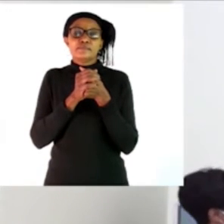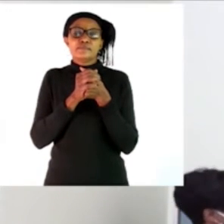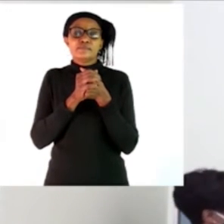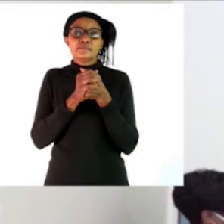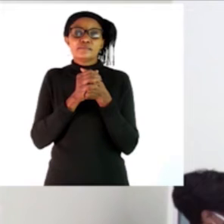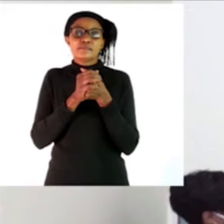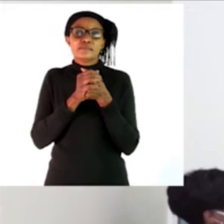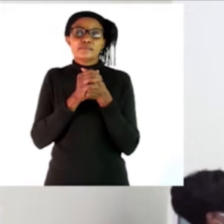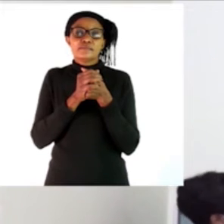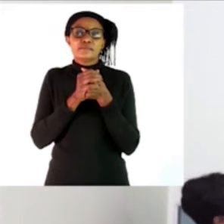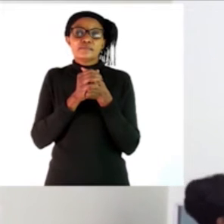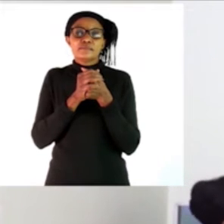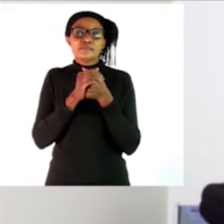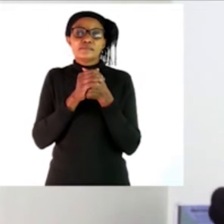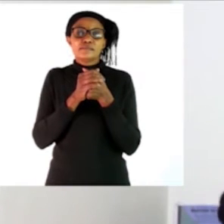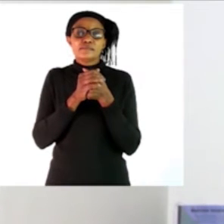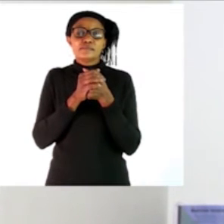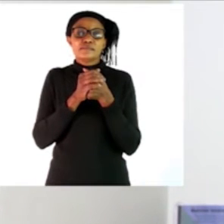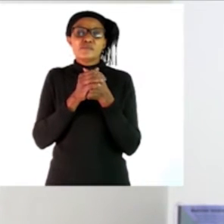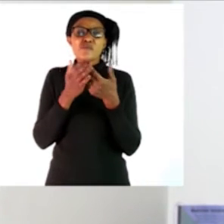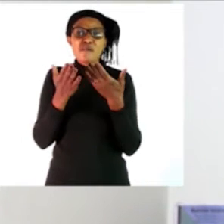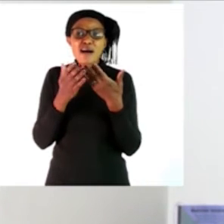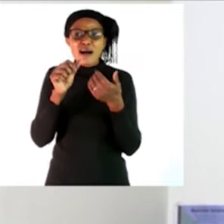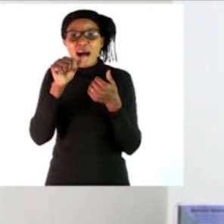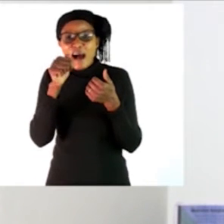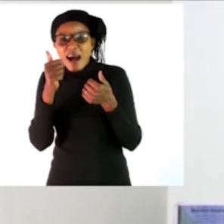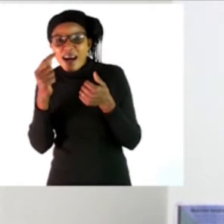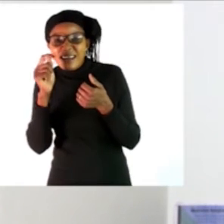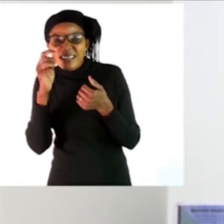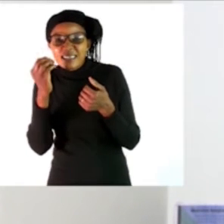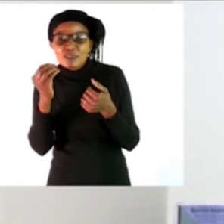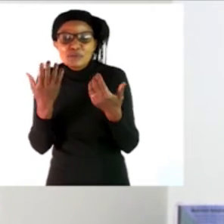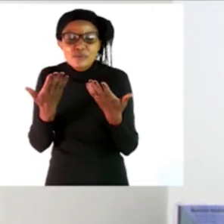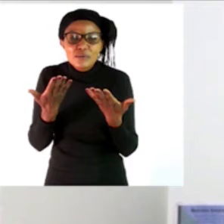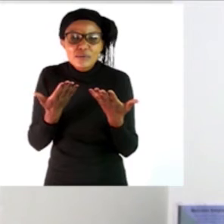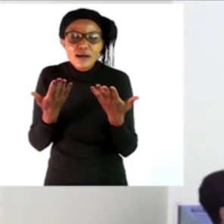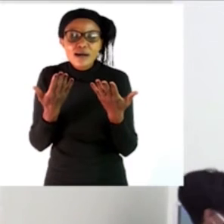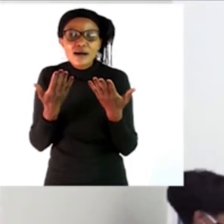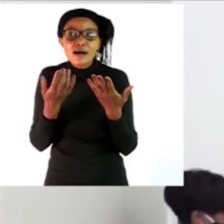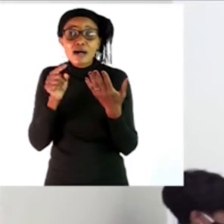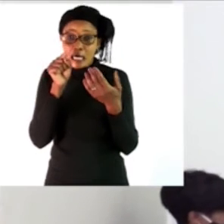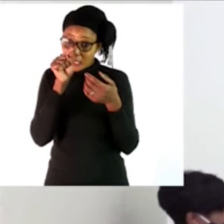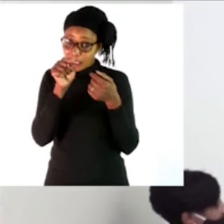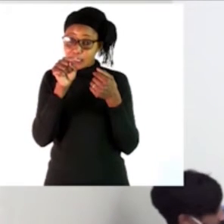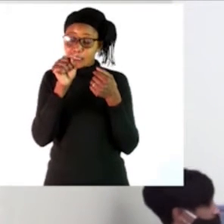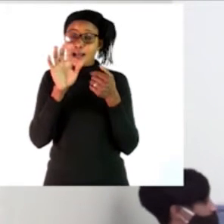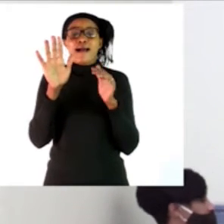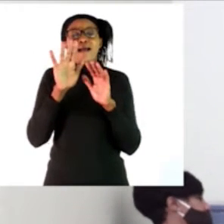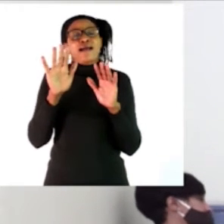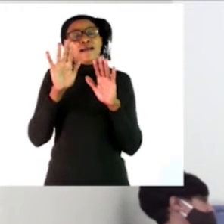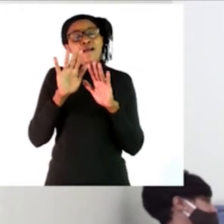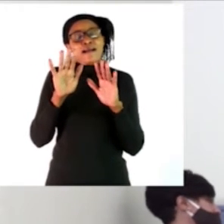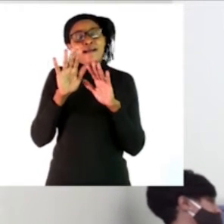Okay. Danelle, where else do you see the word to in this block? Color it in